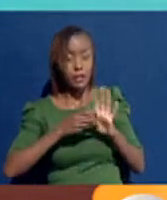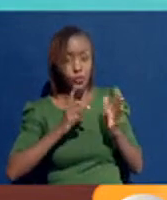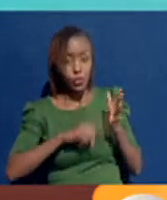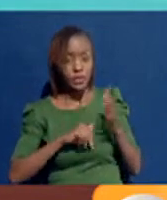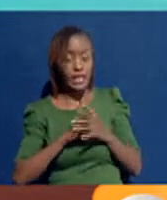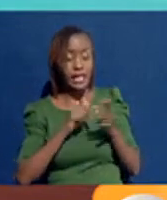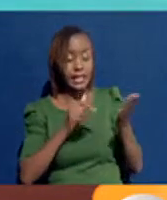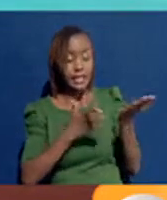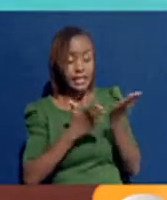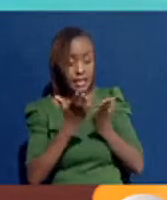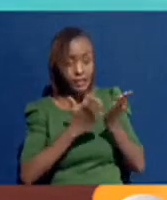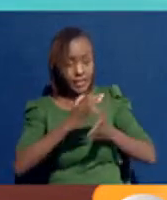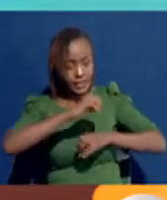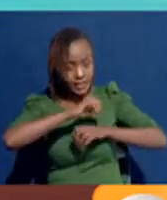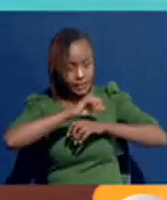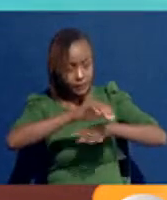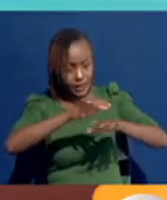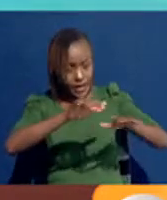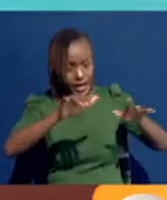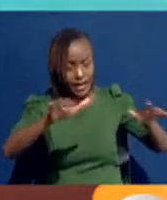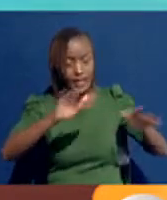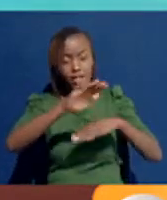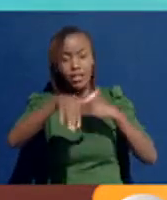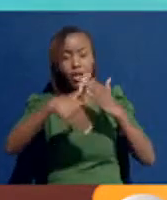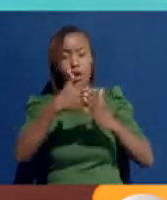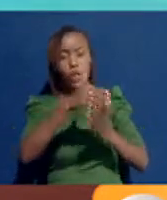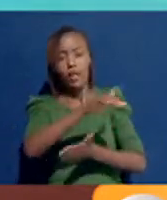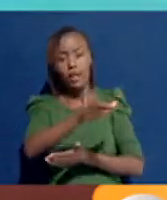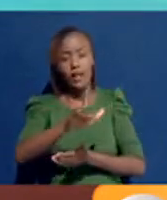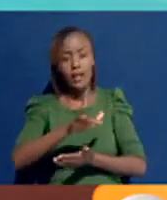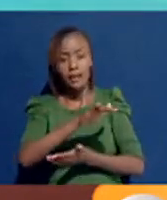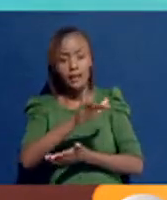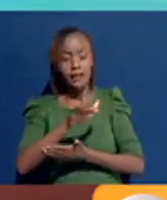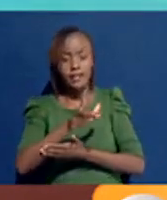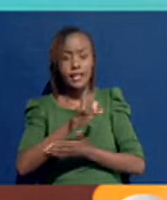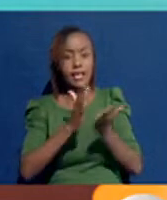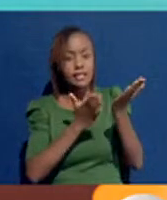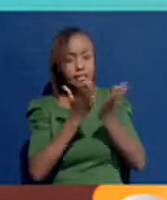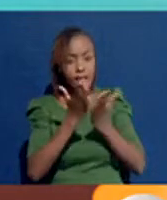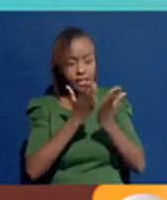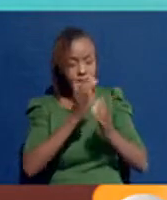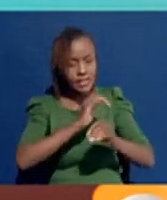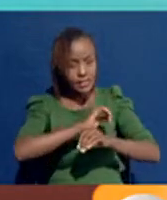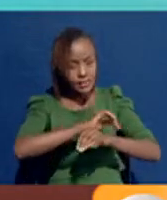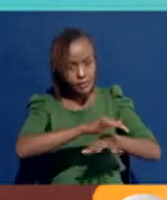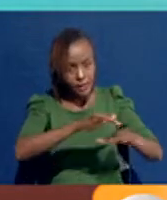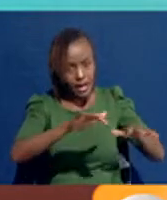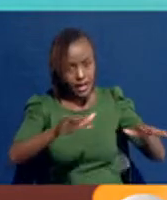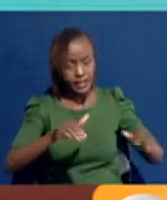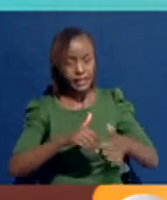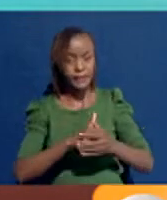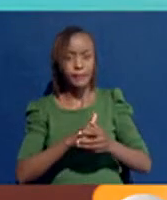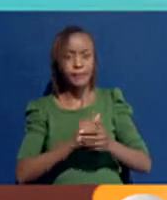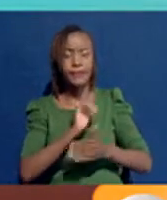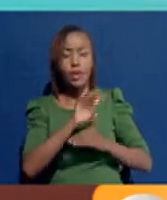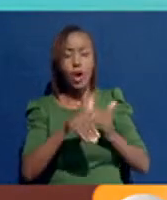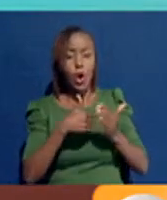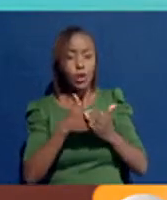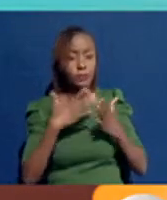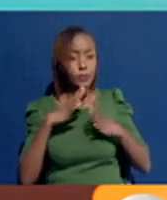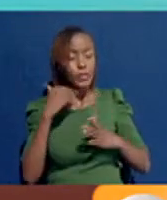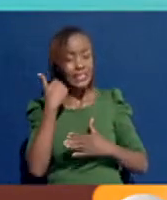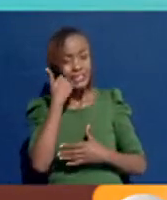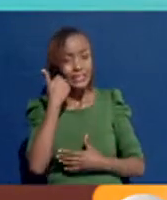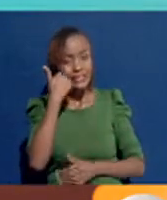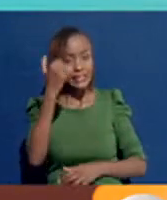Hospital services to the rural areas. Mm-hmm. By doing that one, we are expanding our services and making sure that the patients who are at the